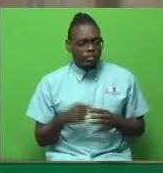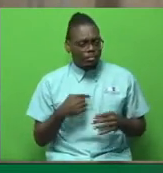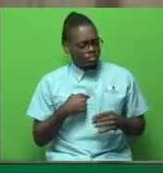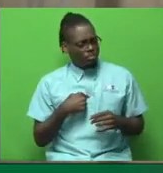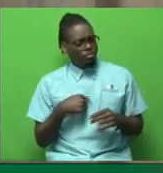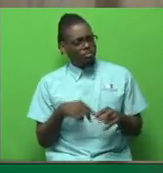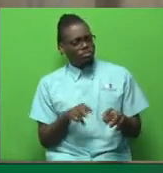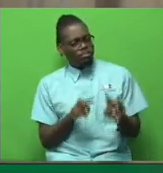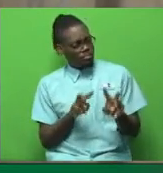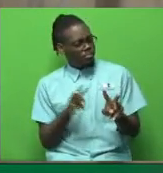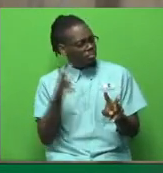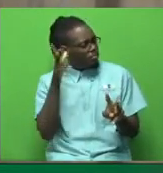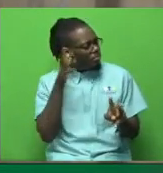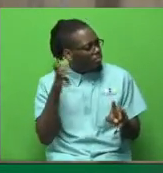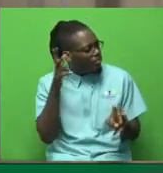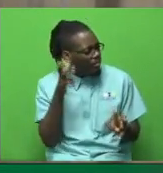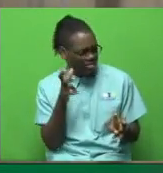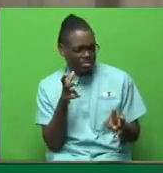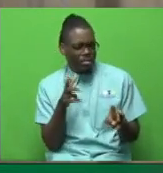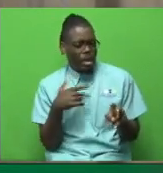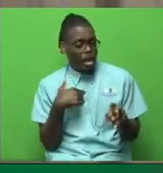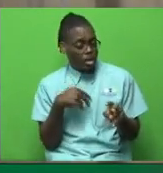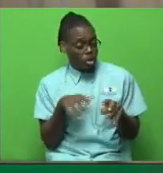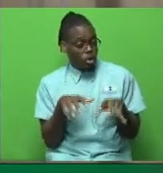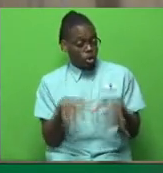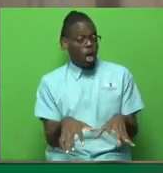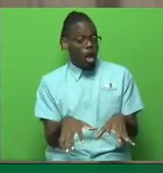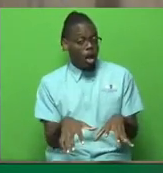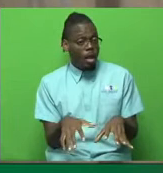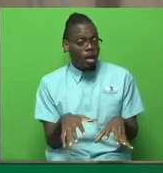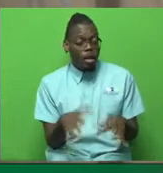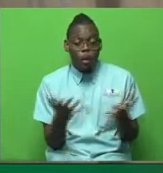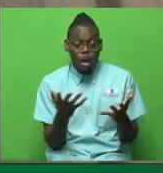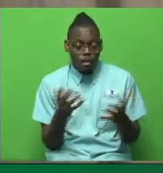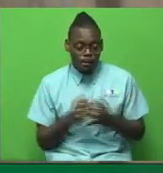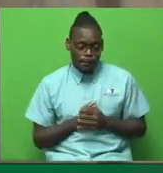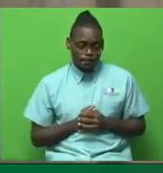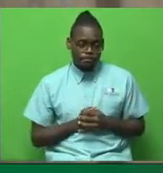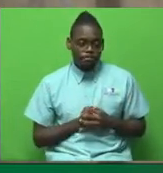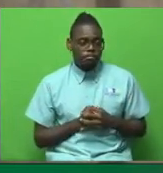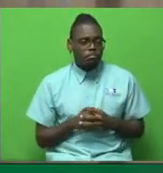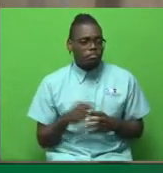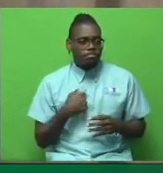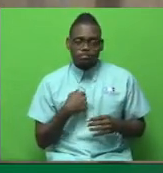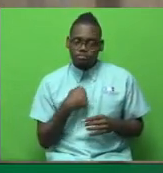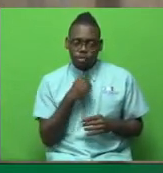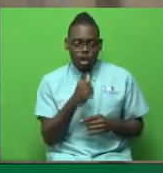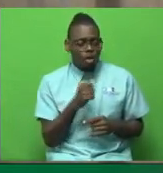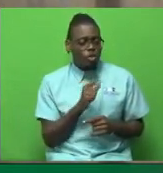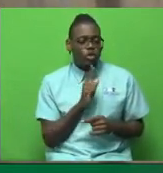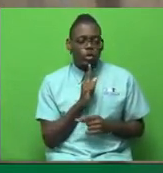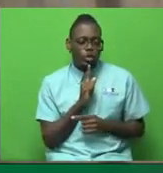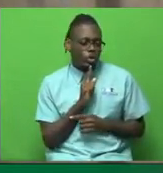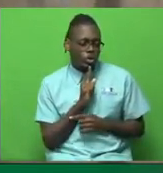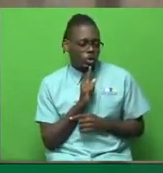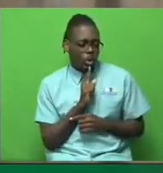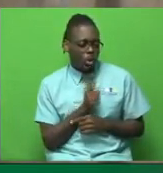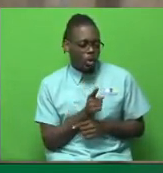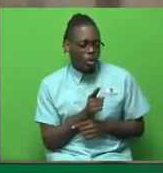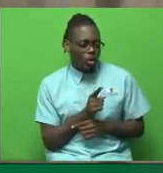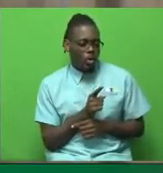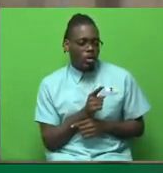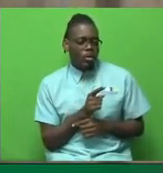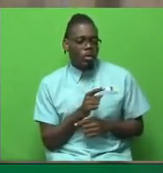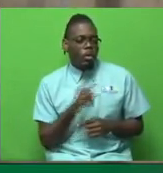as I listened to the minister of Education I am not sure where between